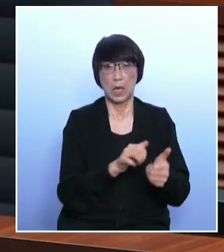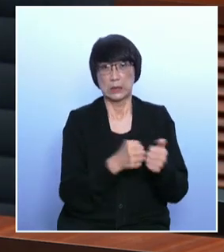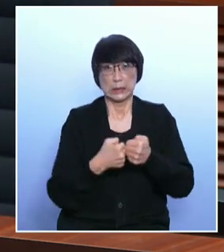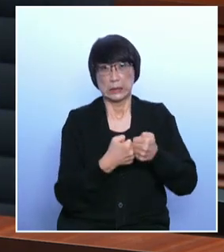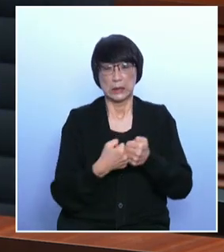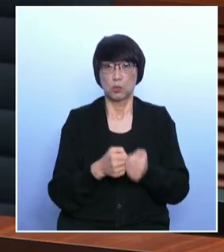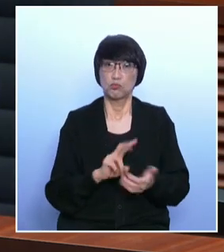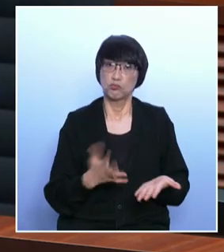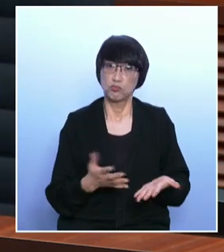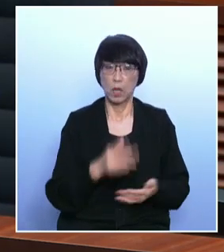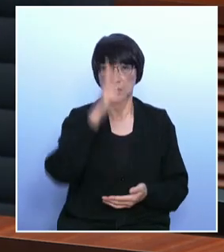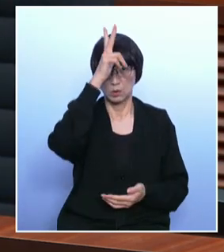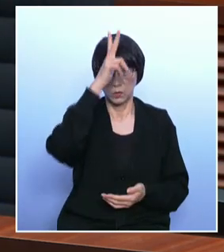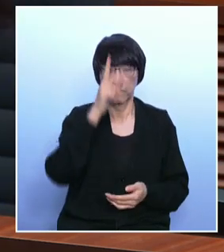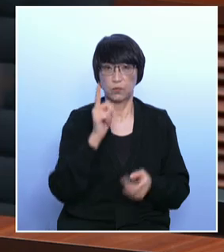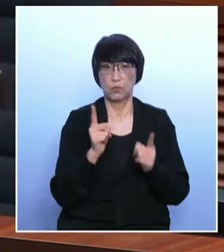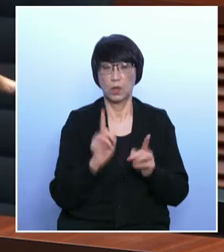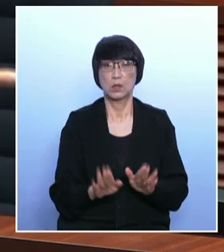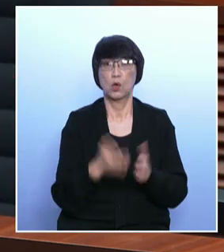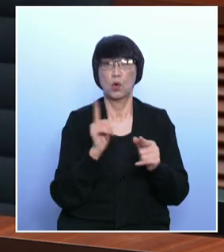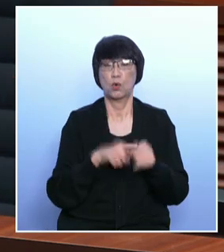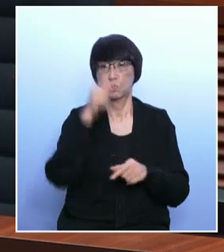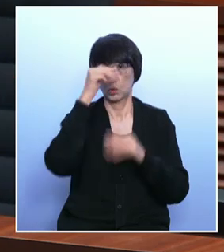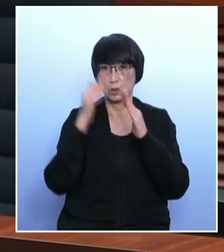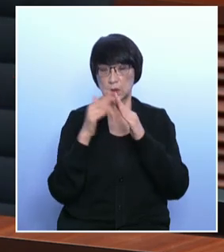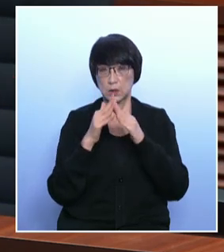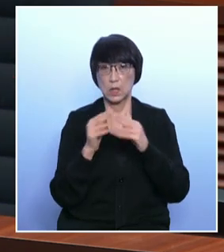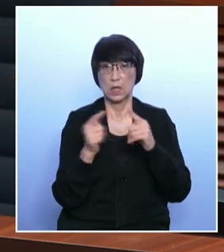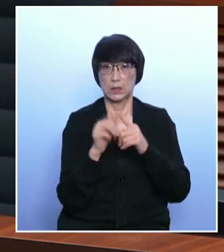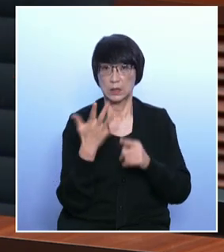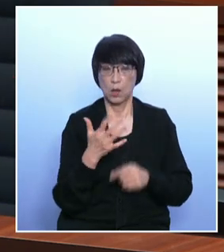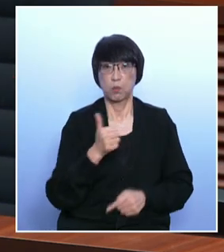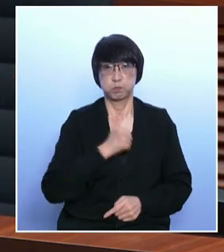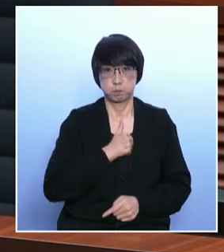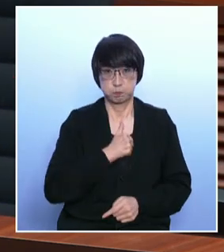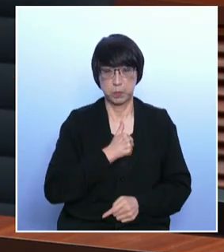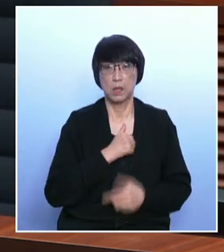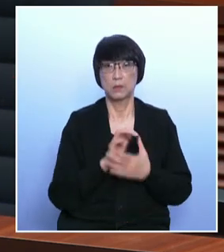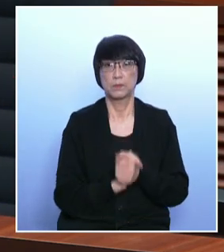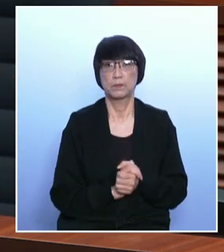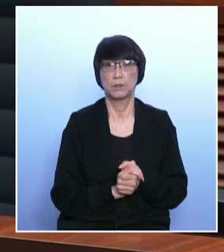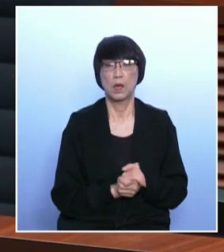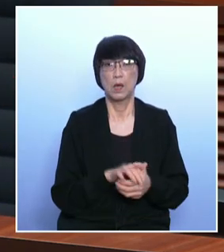If some CMPs will work in the CMH, do we still have sufficient manpower?